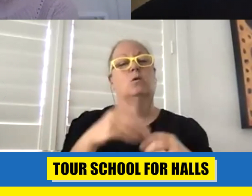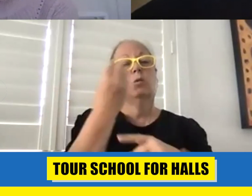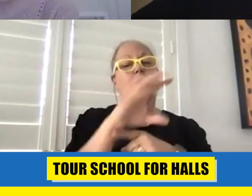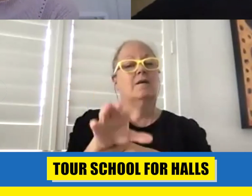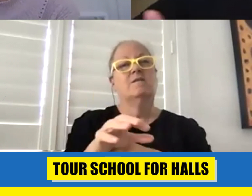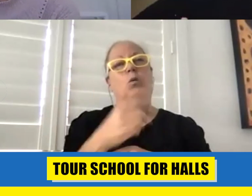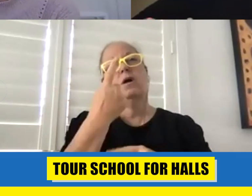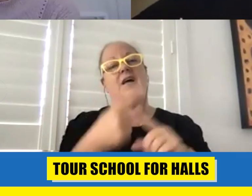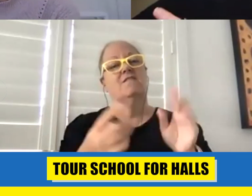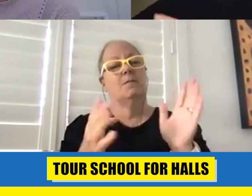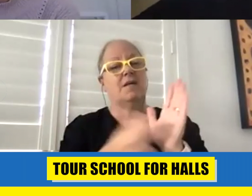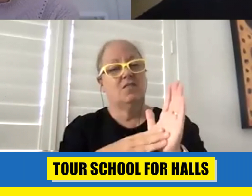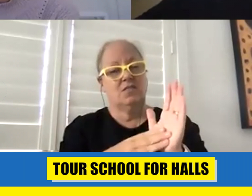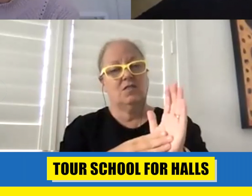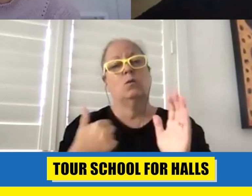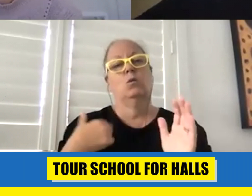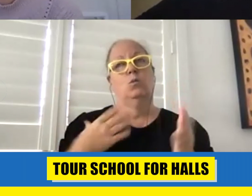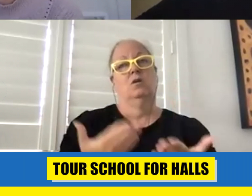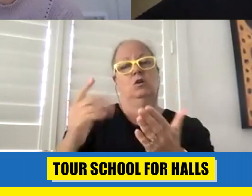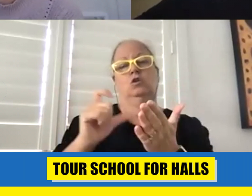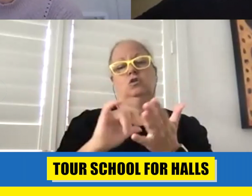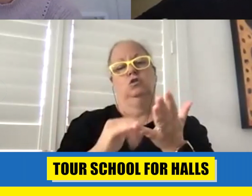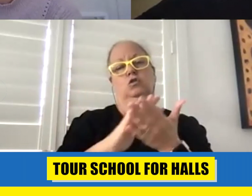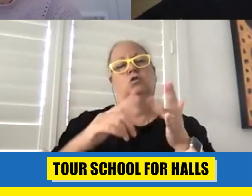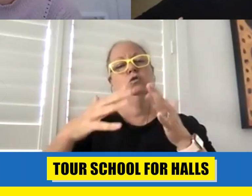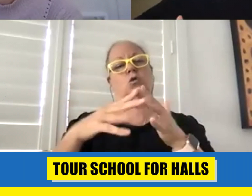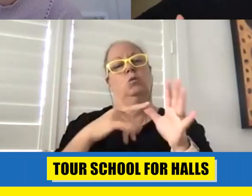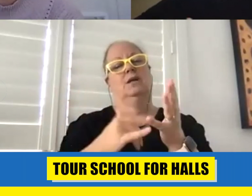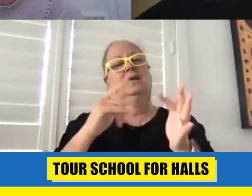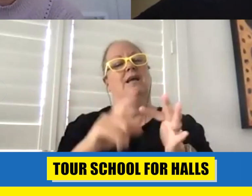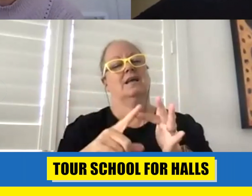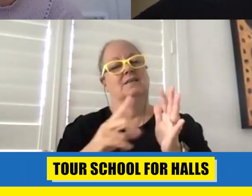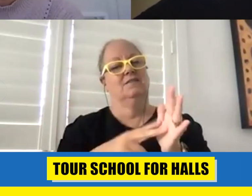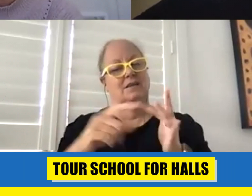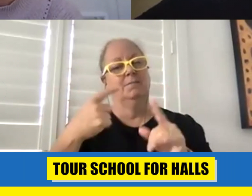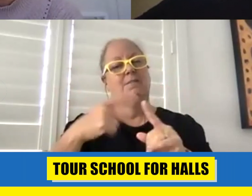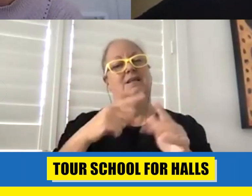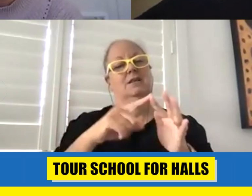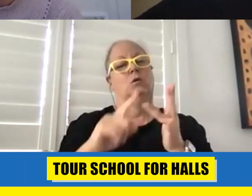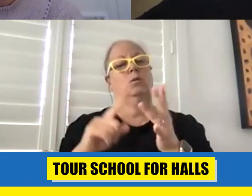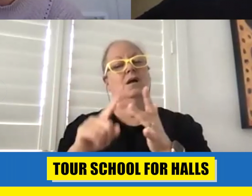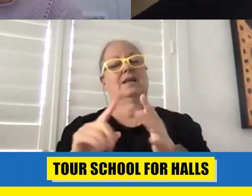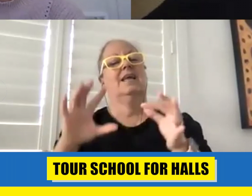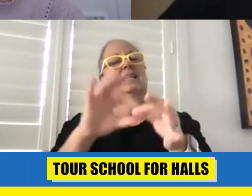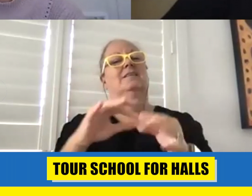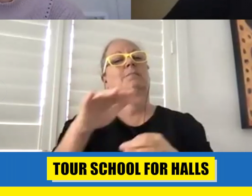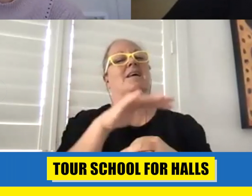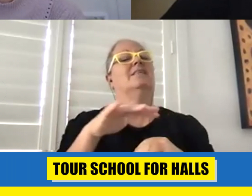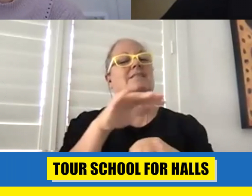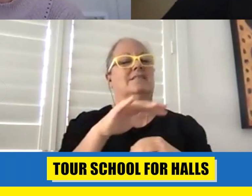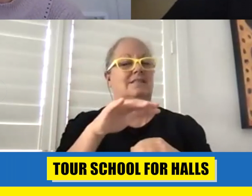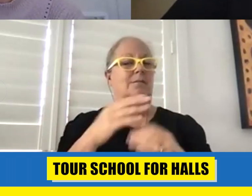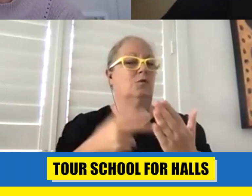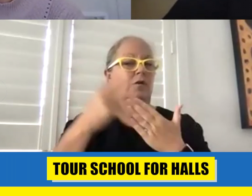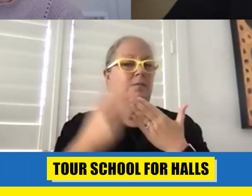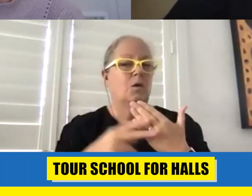and a half to make room for Showcase Victoria and also our EOI process for next year's Connecting Places program. So you'll have some